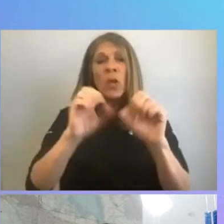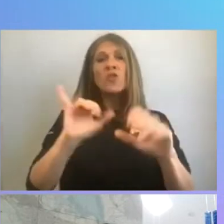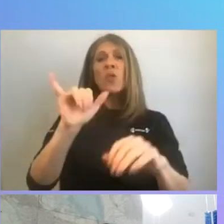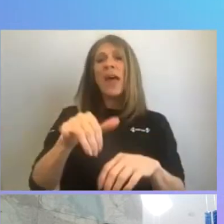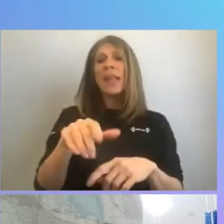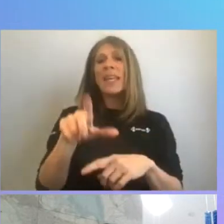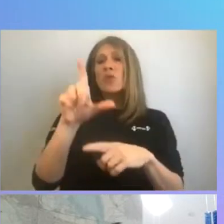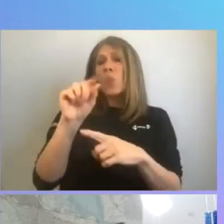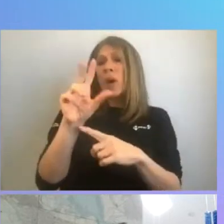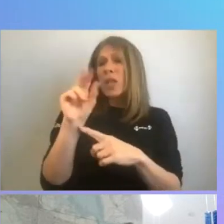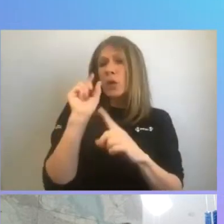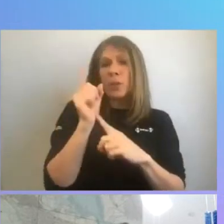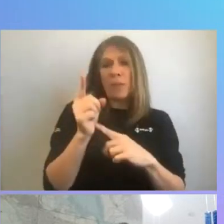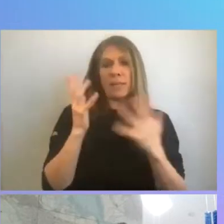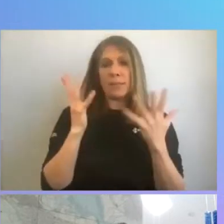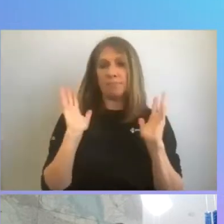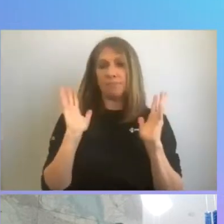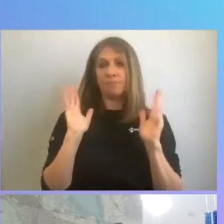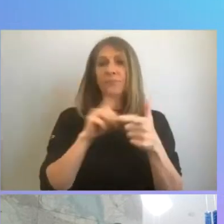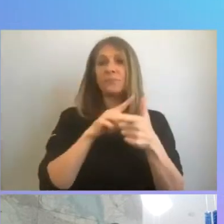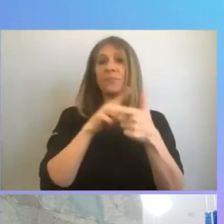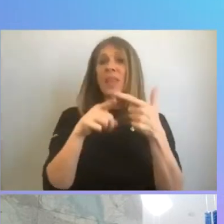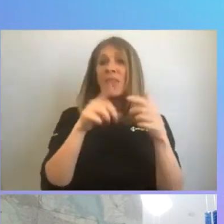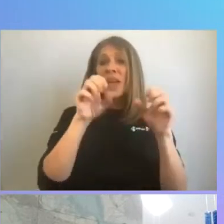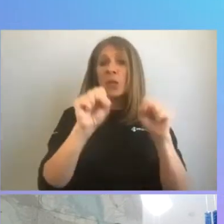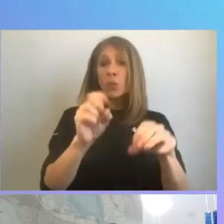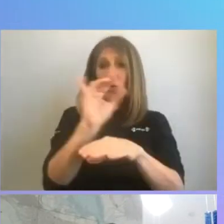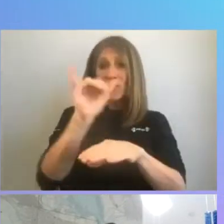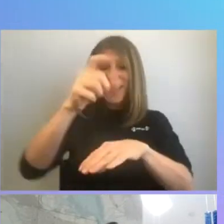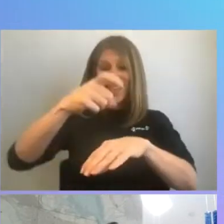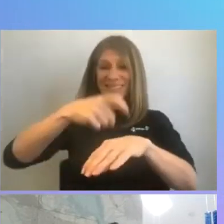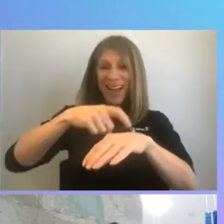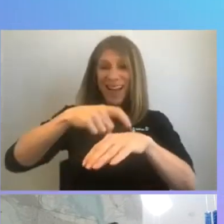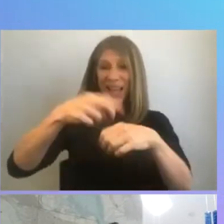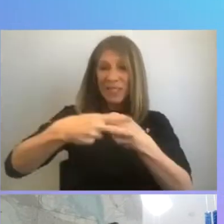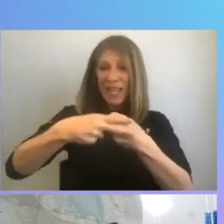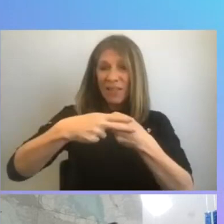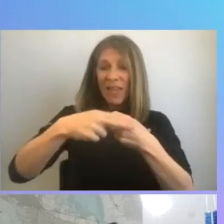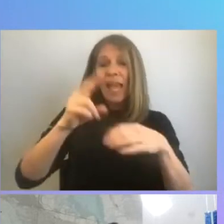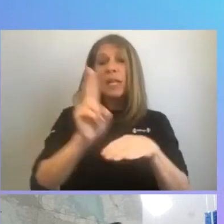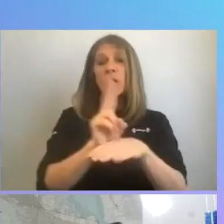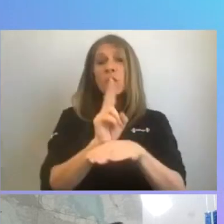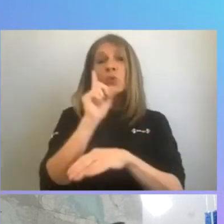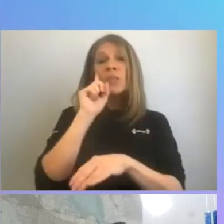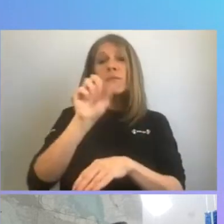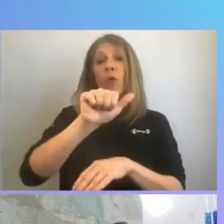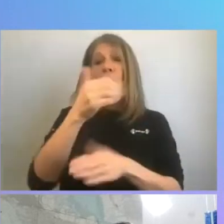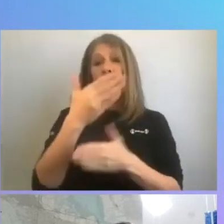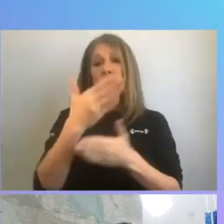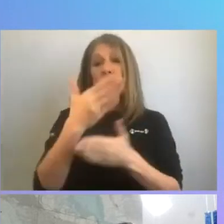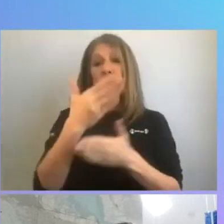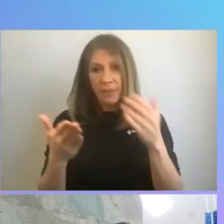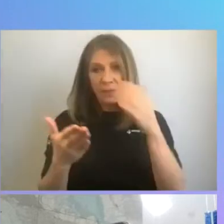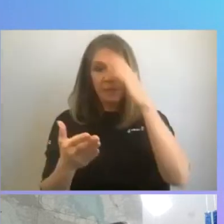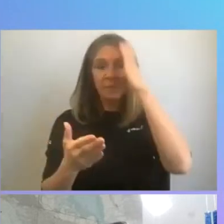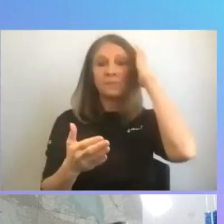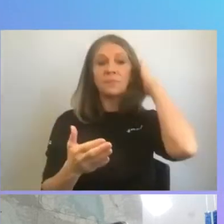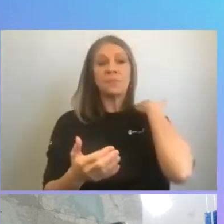20 or 30 minutes. And then you can take that time saving and you can use it for other things.